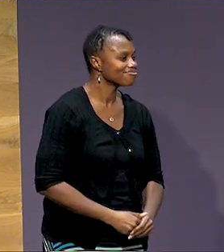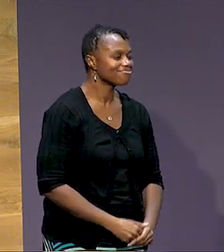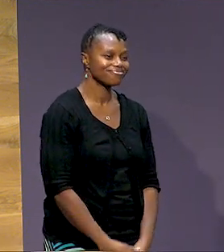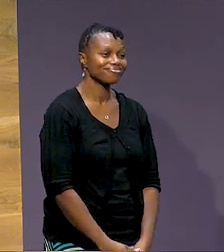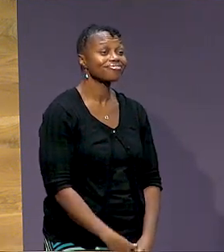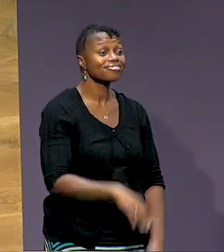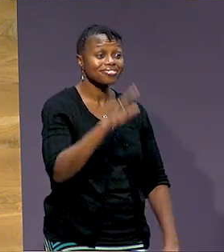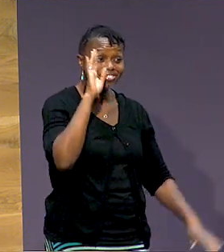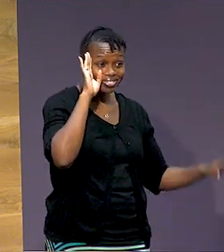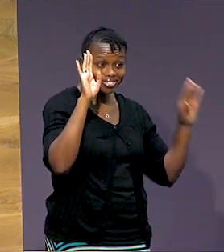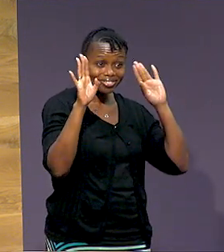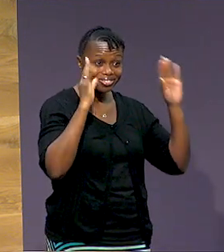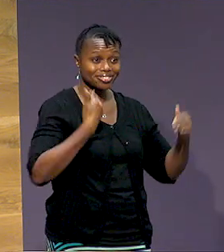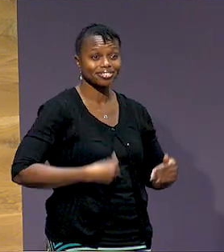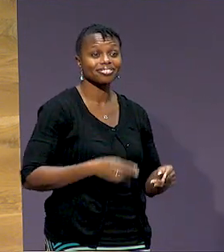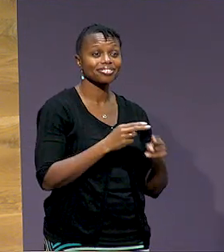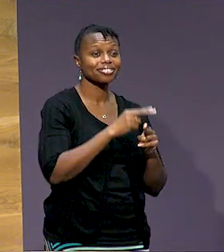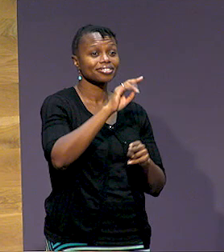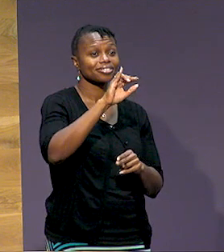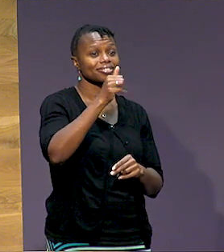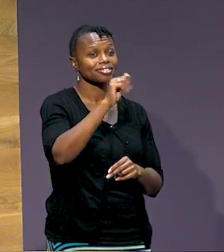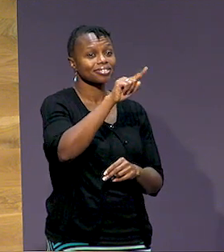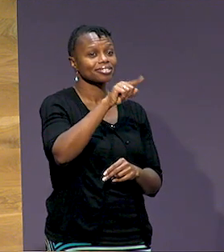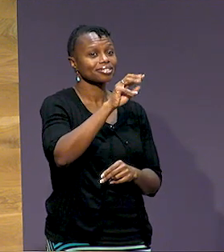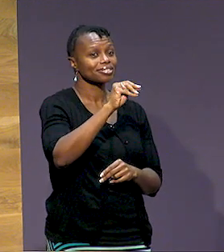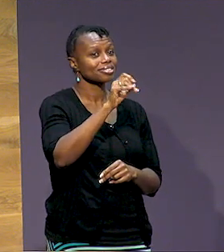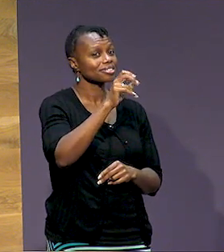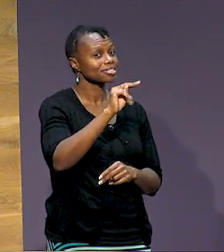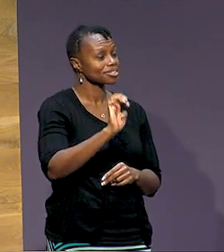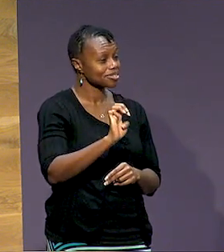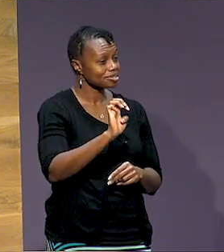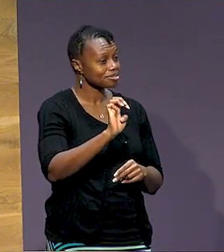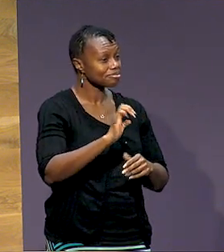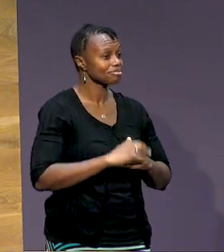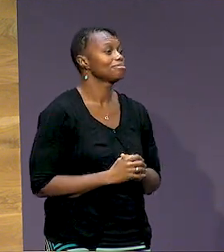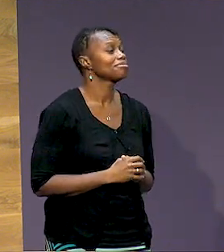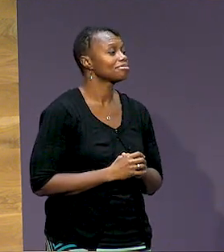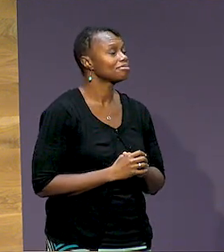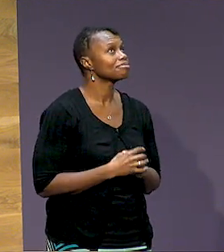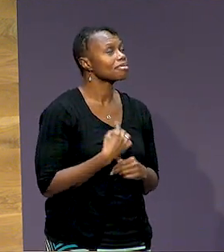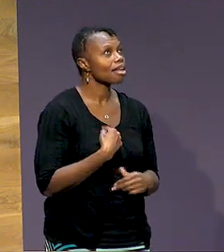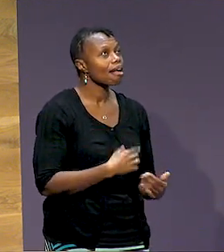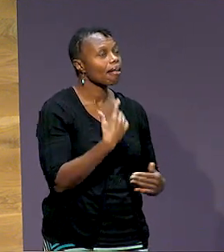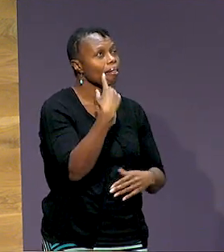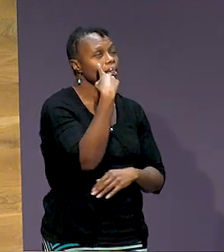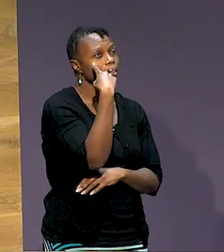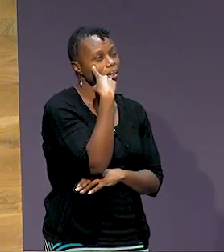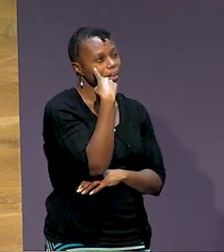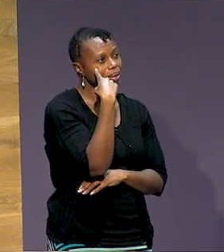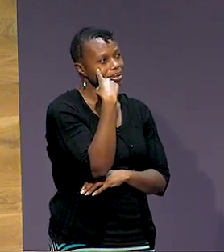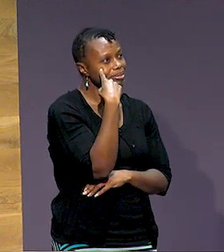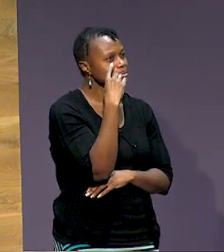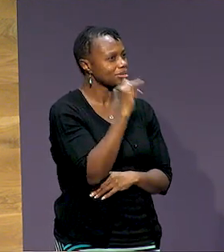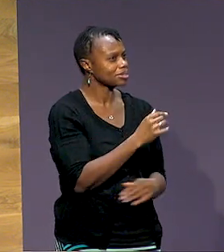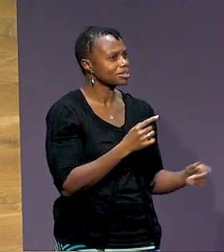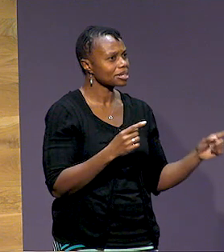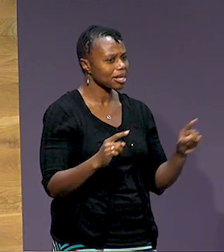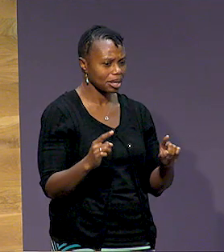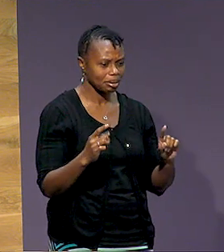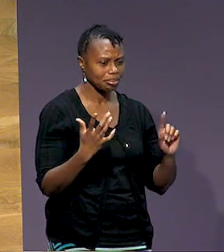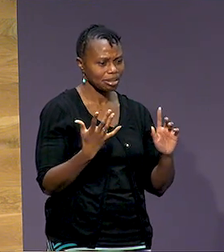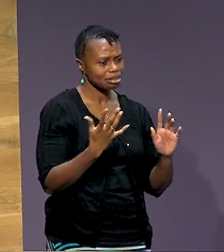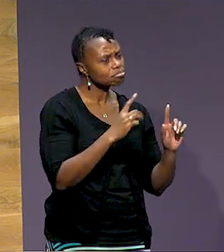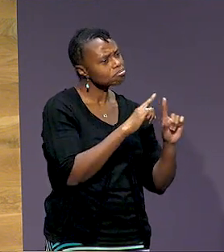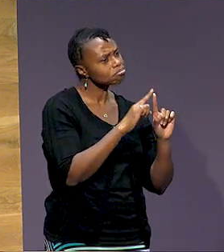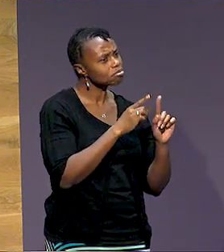Hello, I'm Jazmine, and I think that happens through a number of